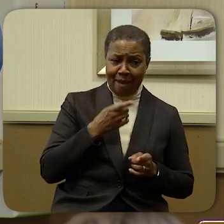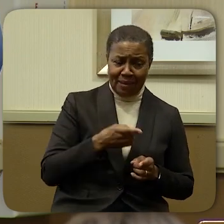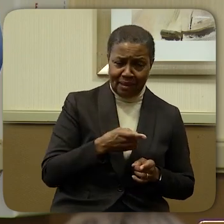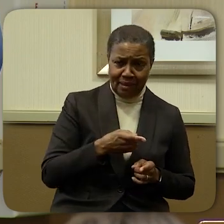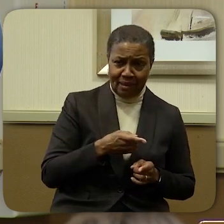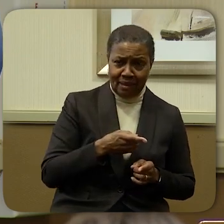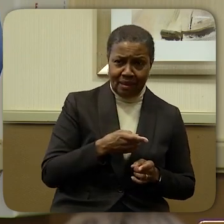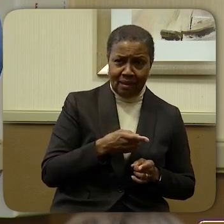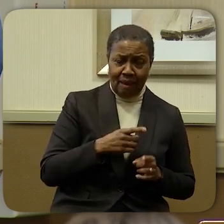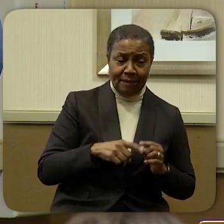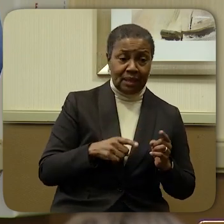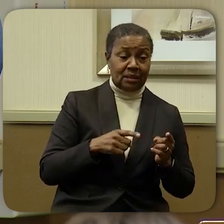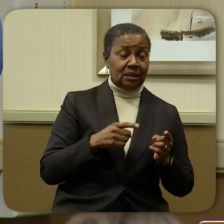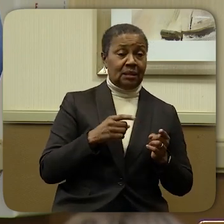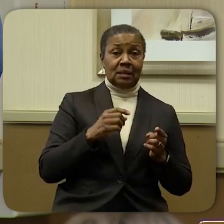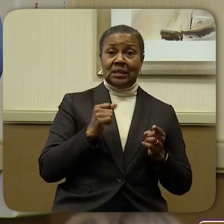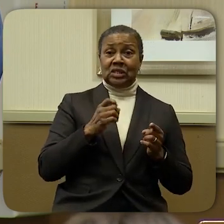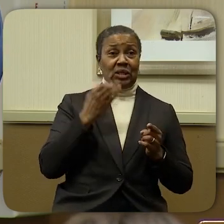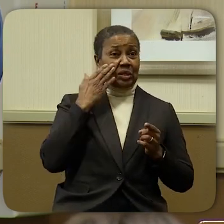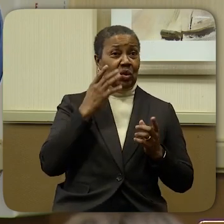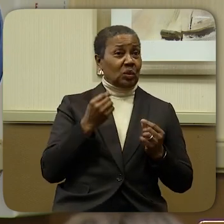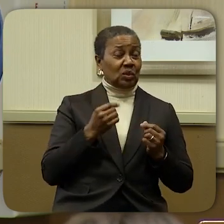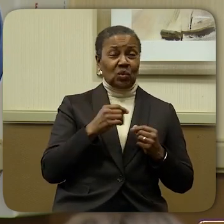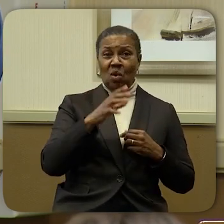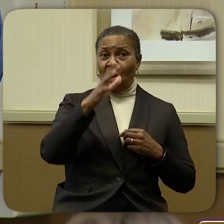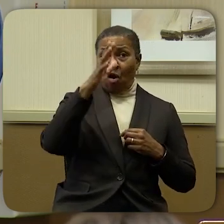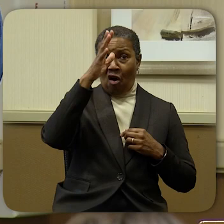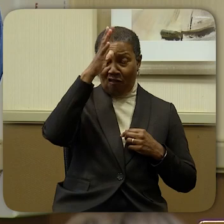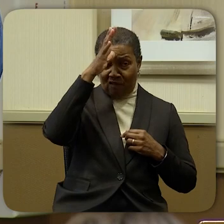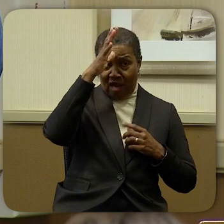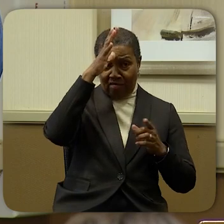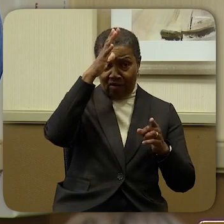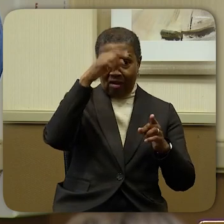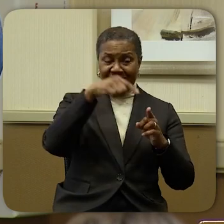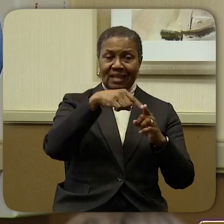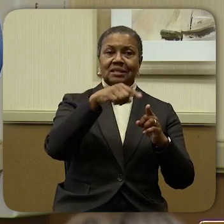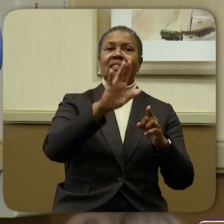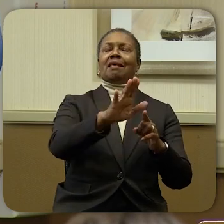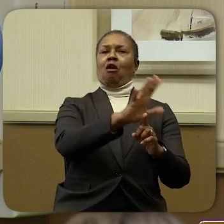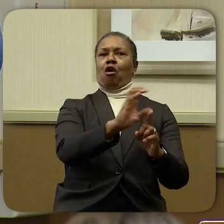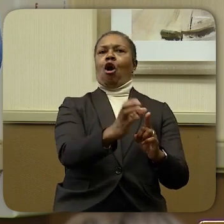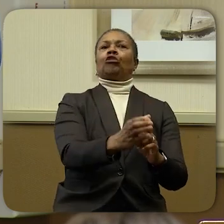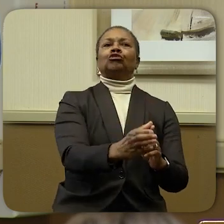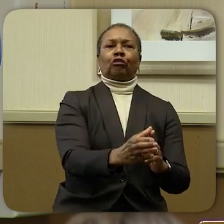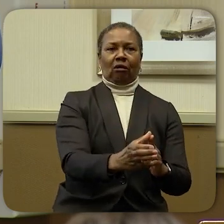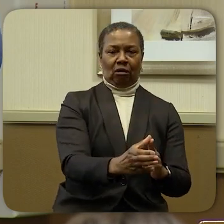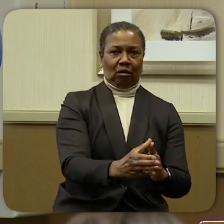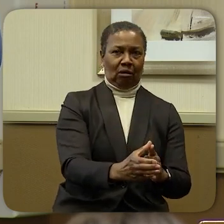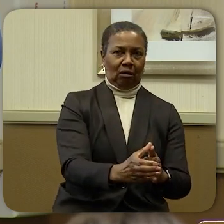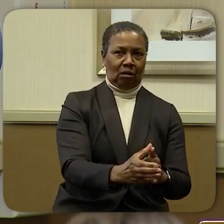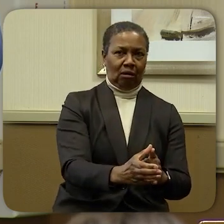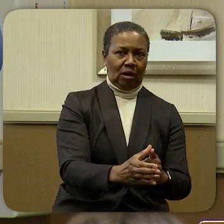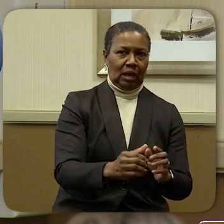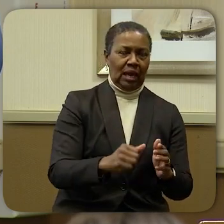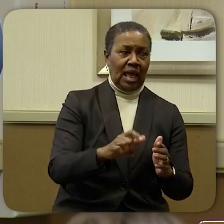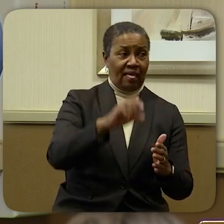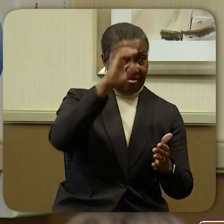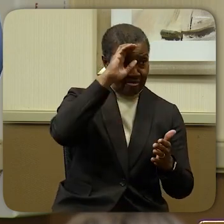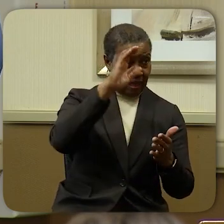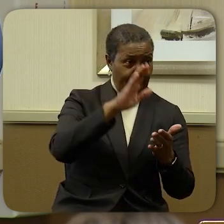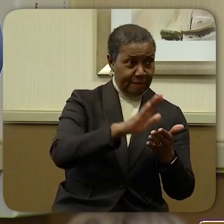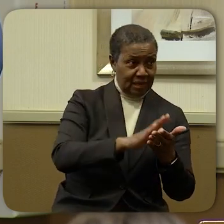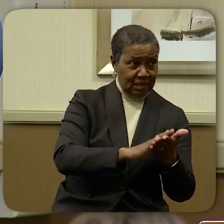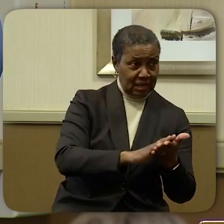but she doesn't know what to do. And her father, it's cultural. They're from Nigeria, and their beliefs are, you